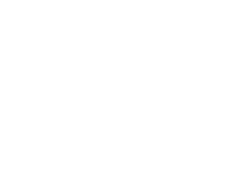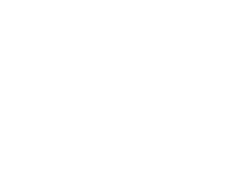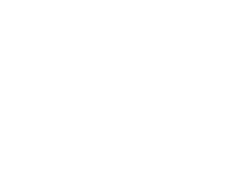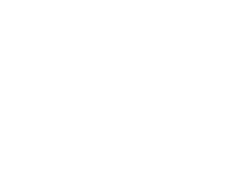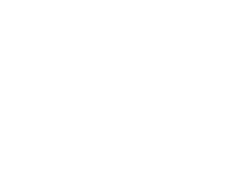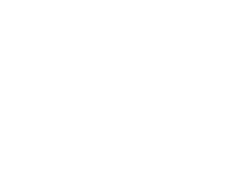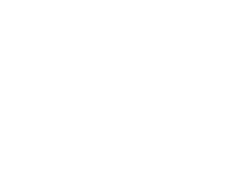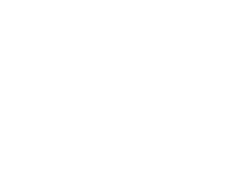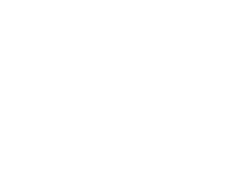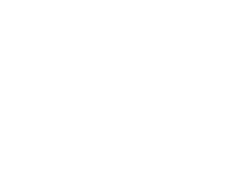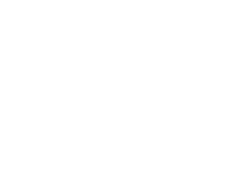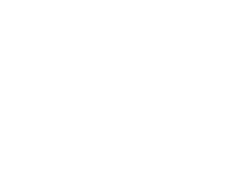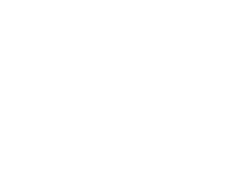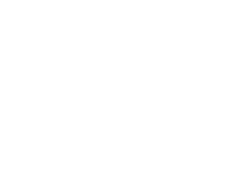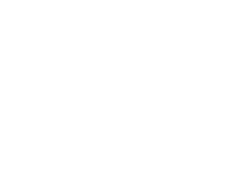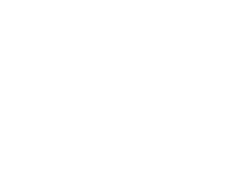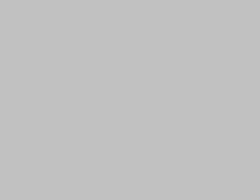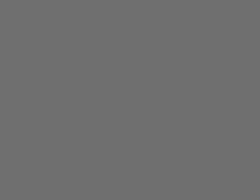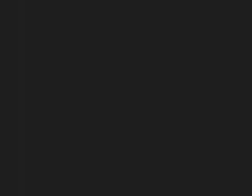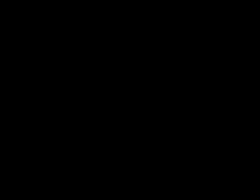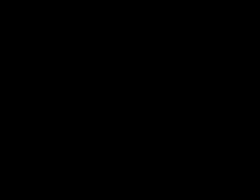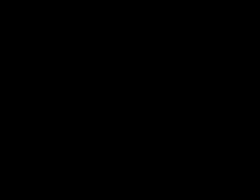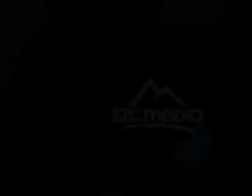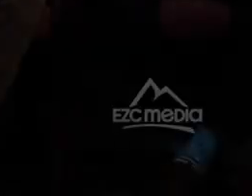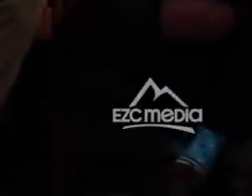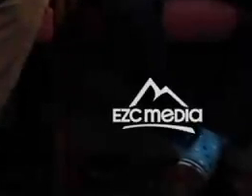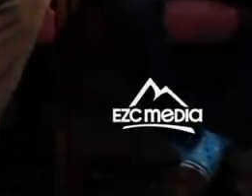with food convenient for me.